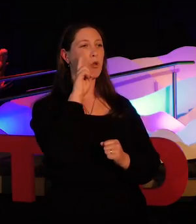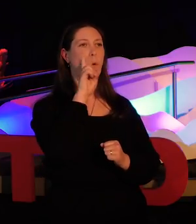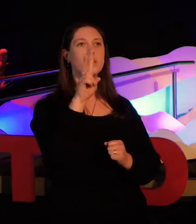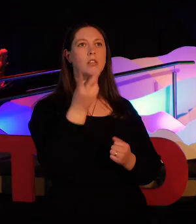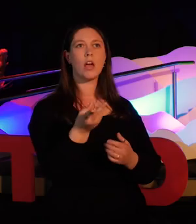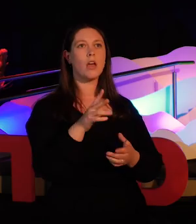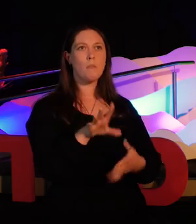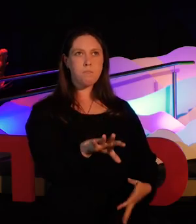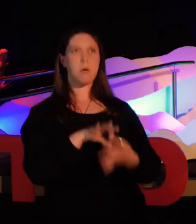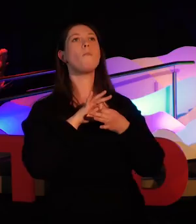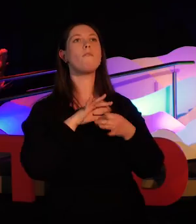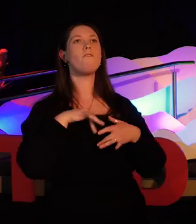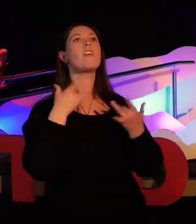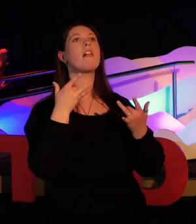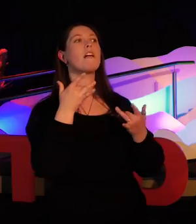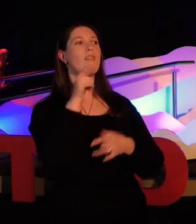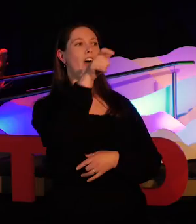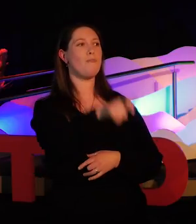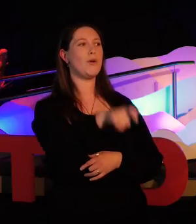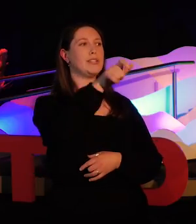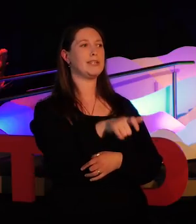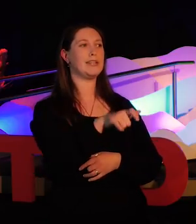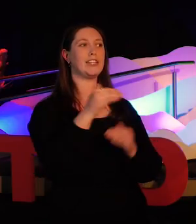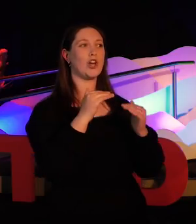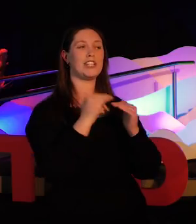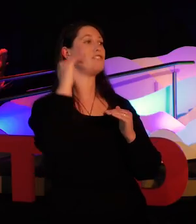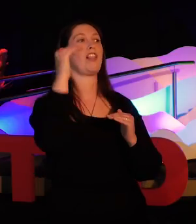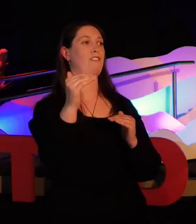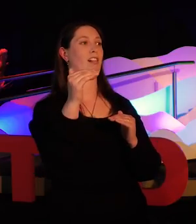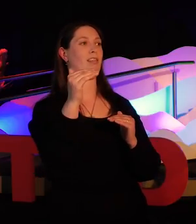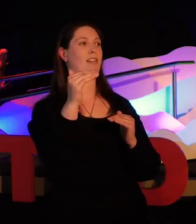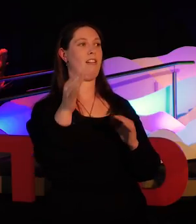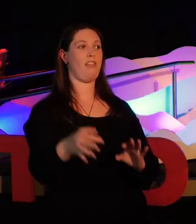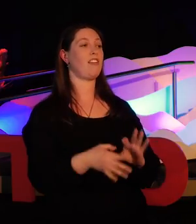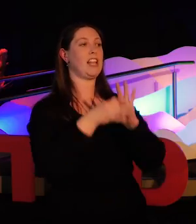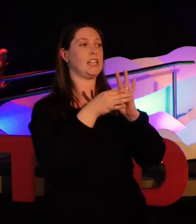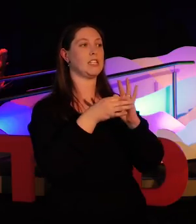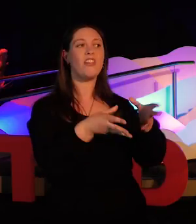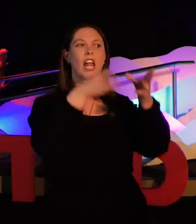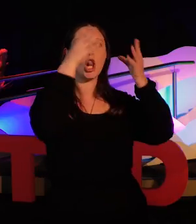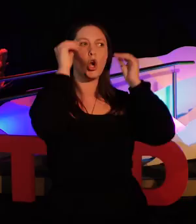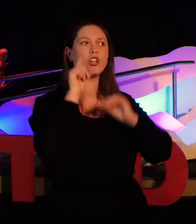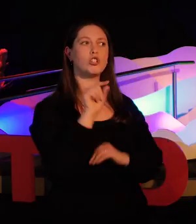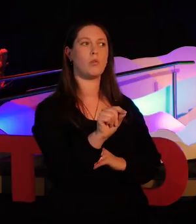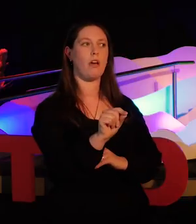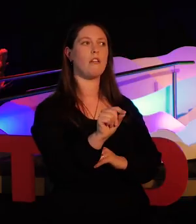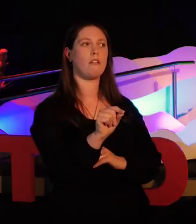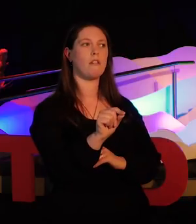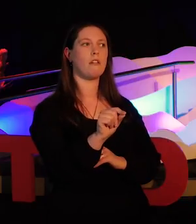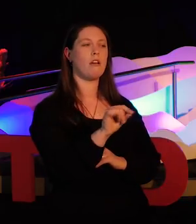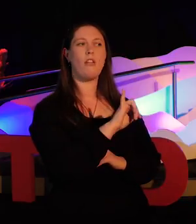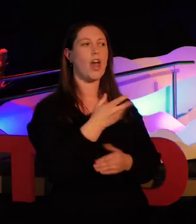deep inside. You can see, wow, this person's somewhere else. And they're really connected. They've learned to do that. This is not